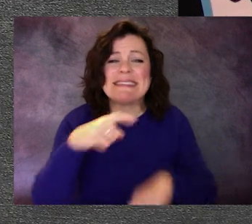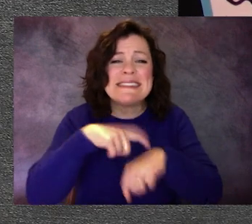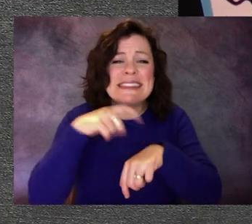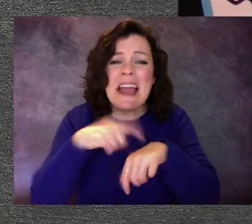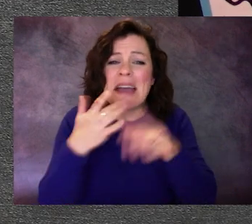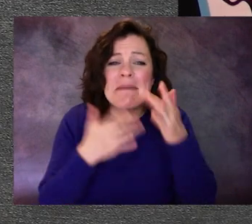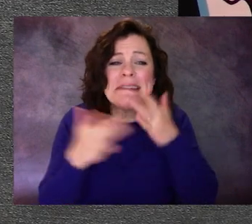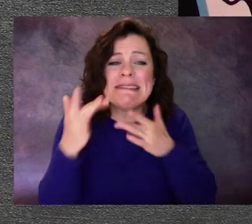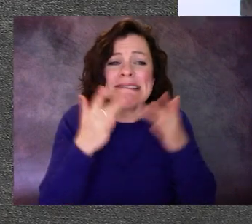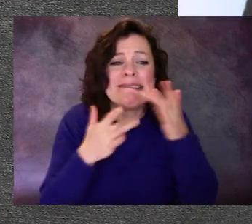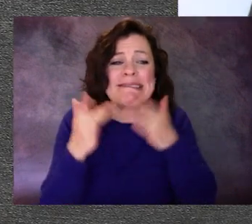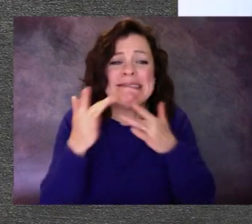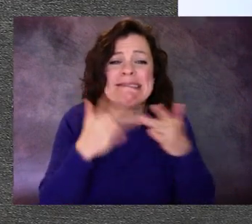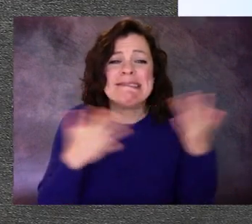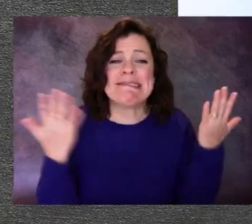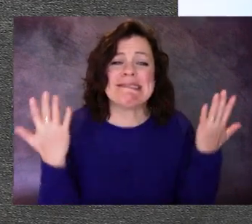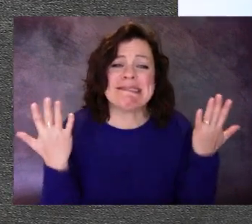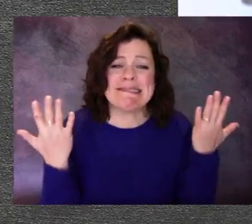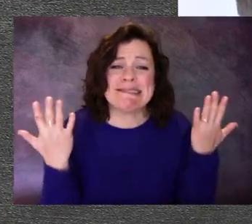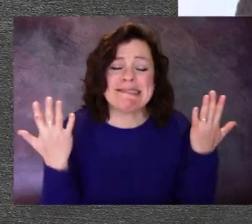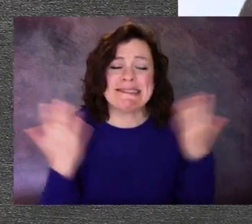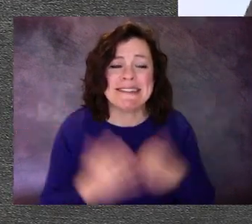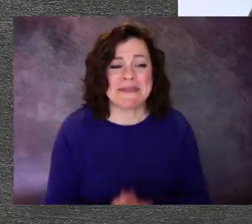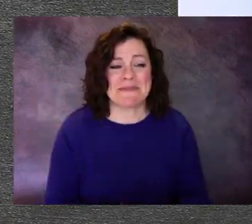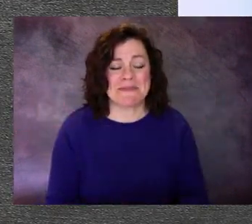So little time.